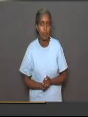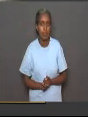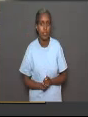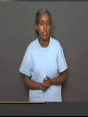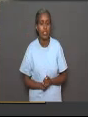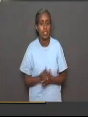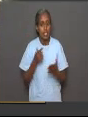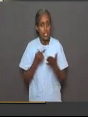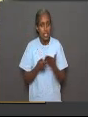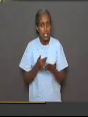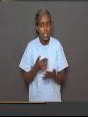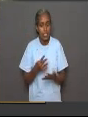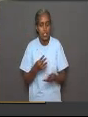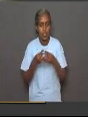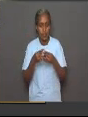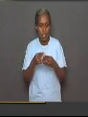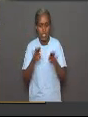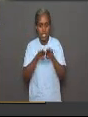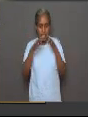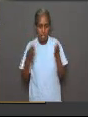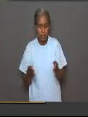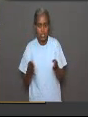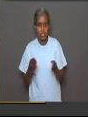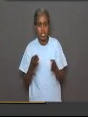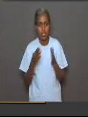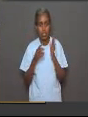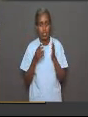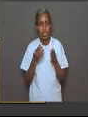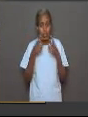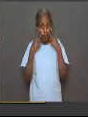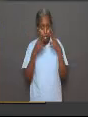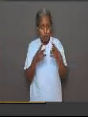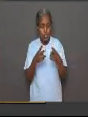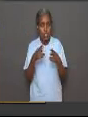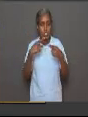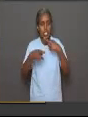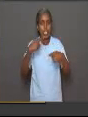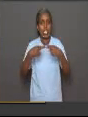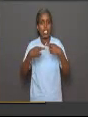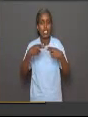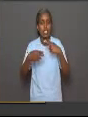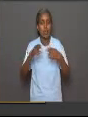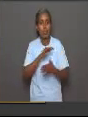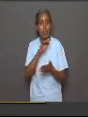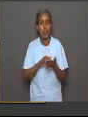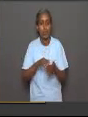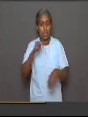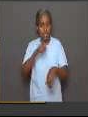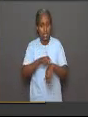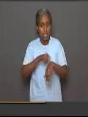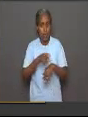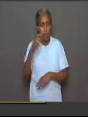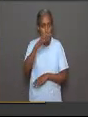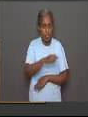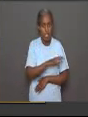They devised a table that showed the relationship between the time of day